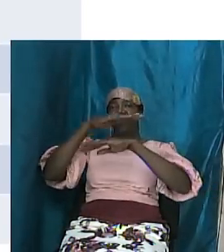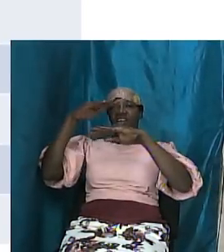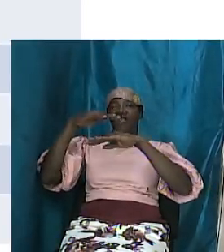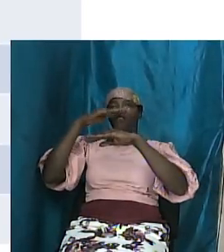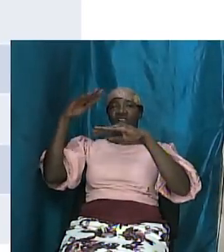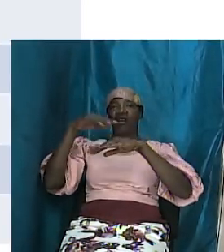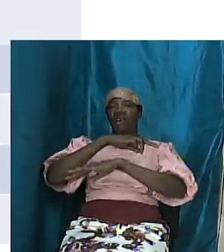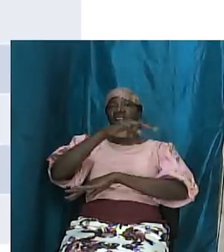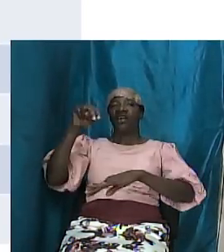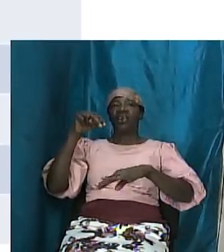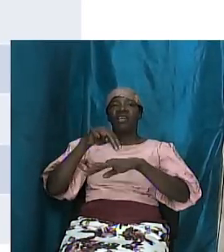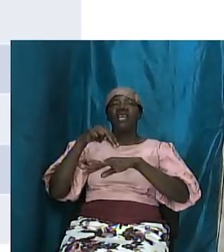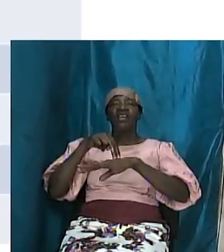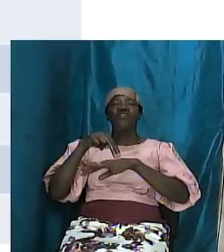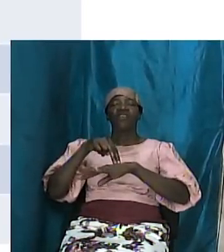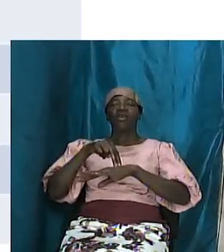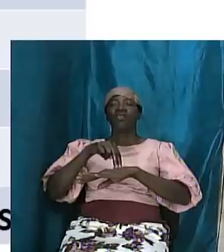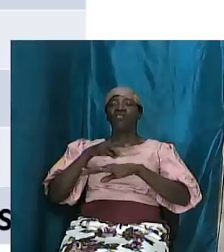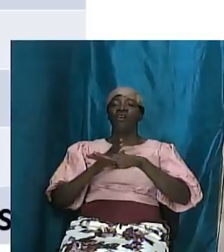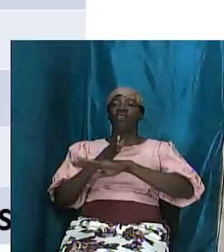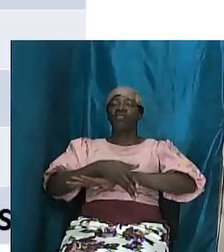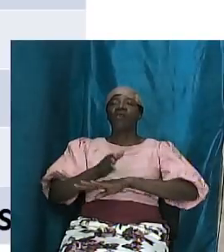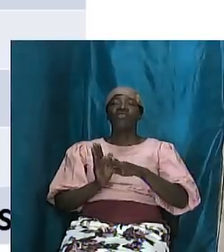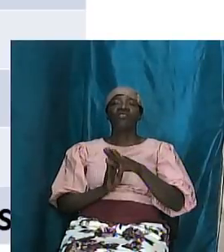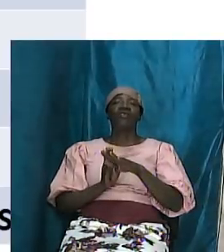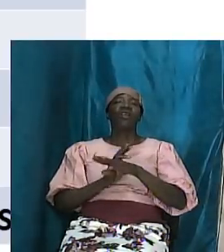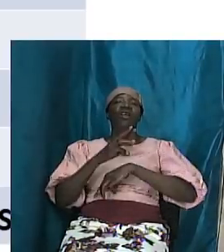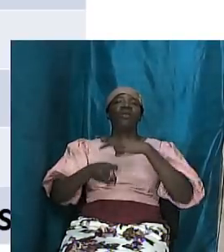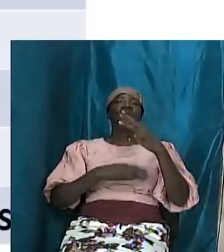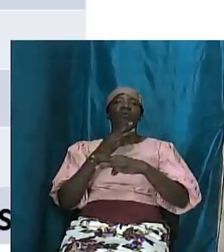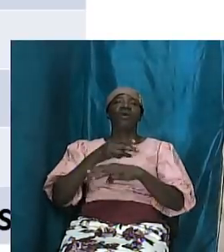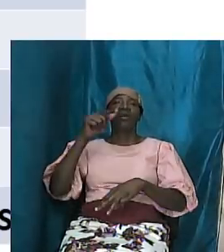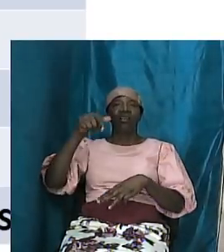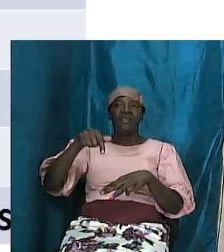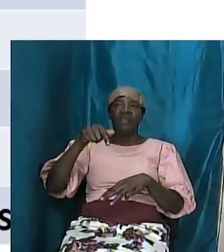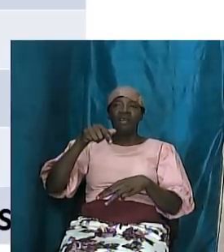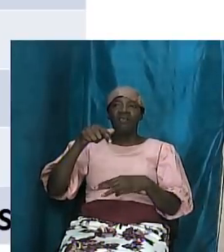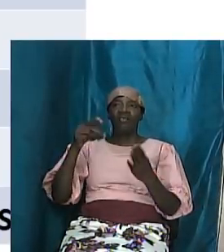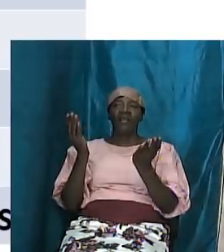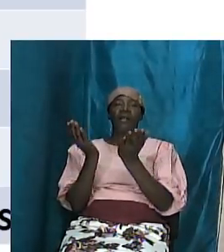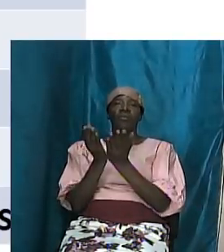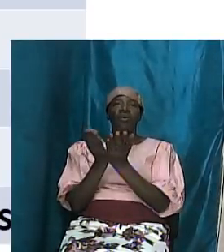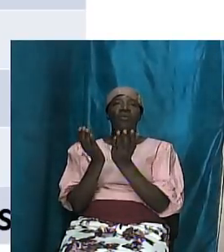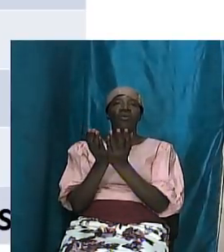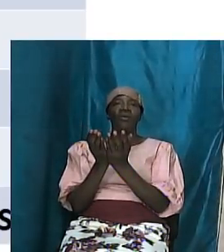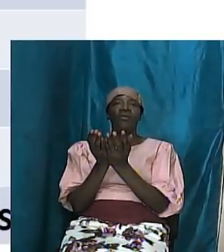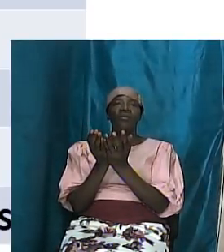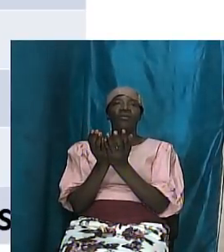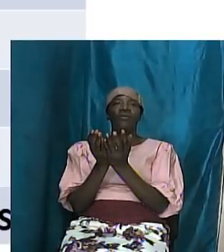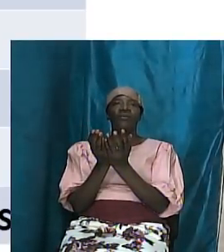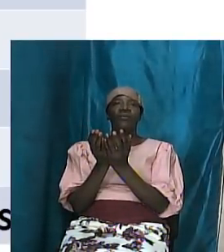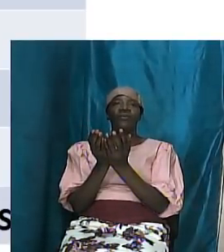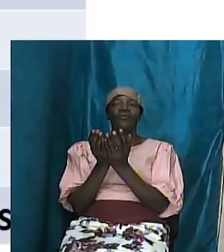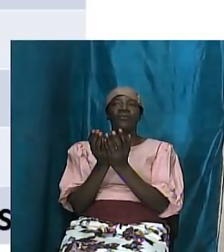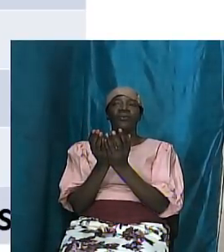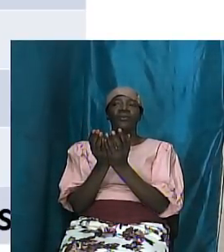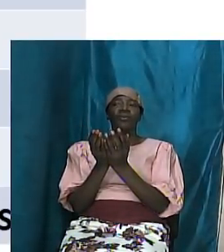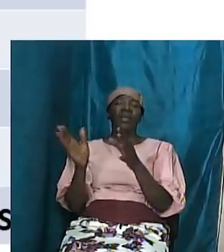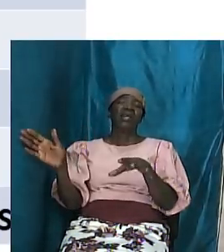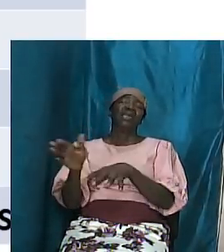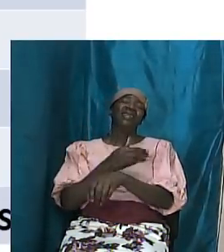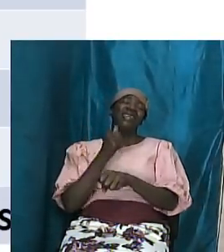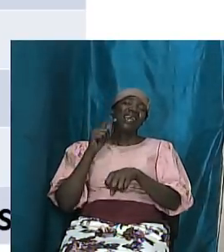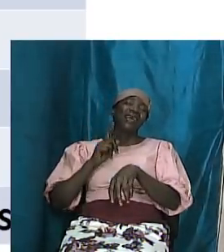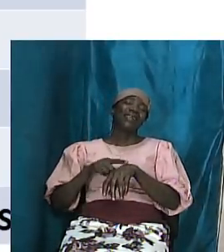of nations right across the world. This book is indeed a book that we must take time